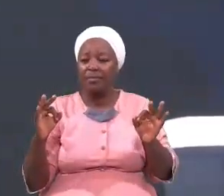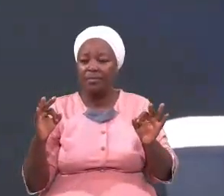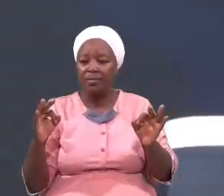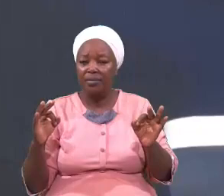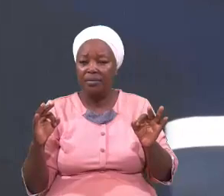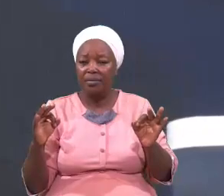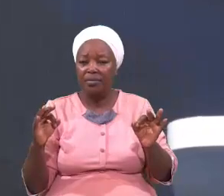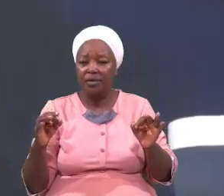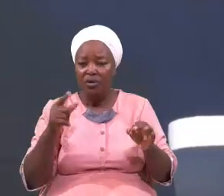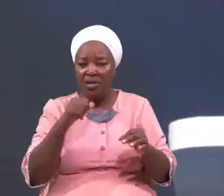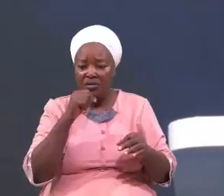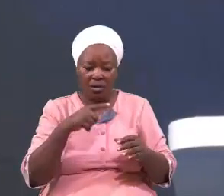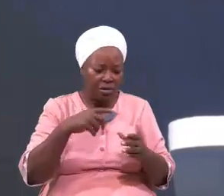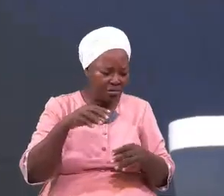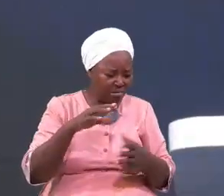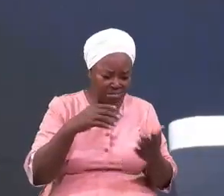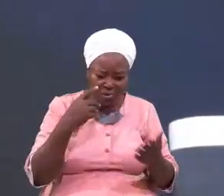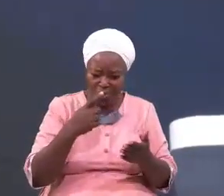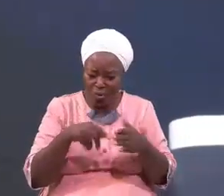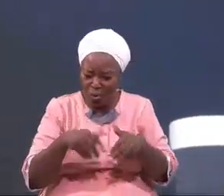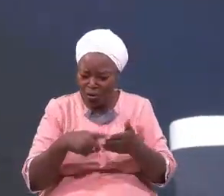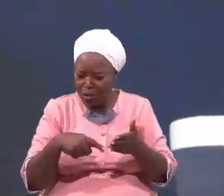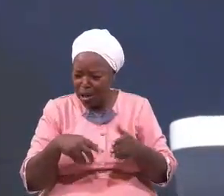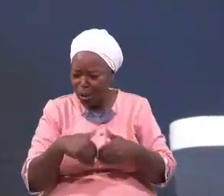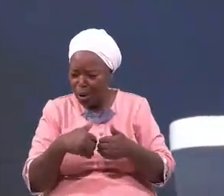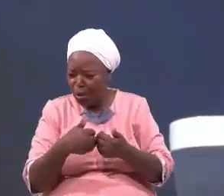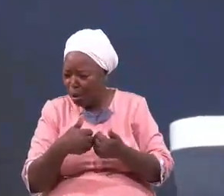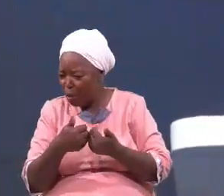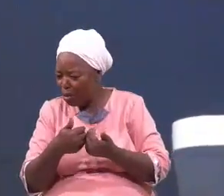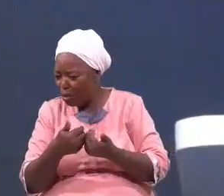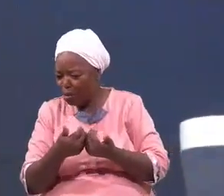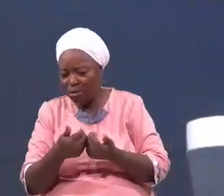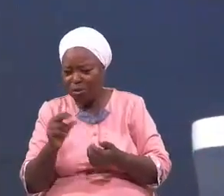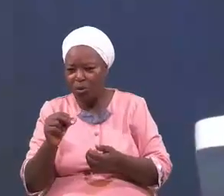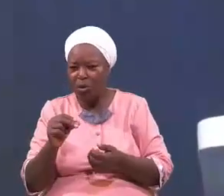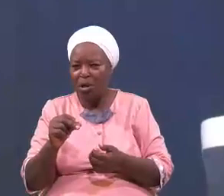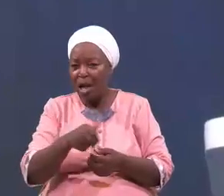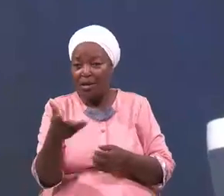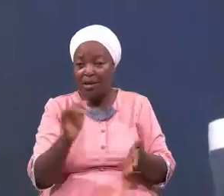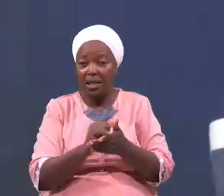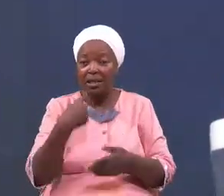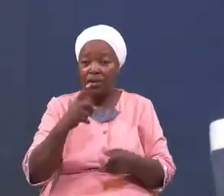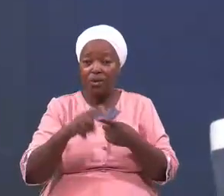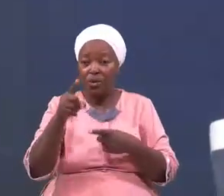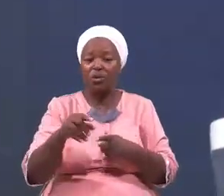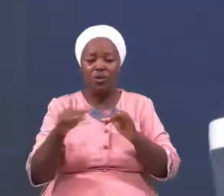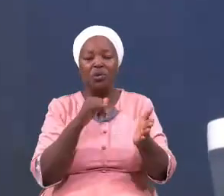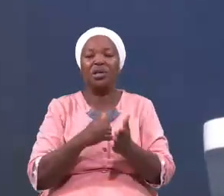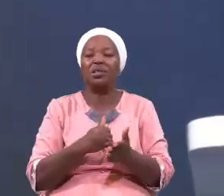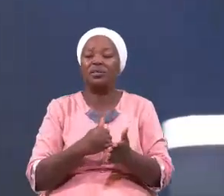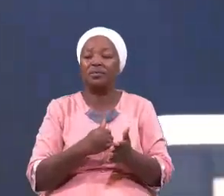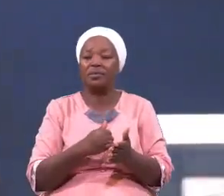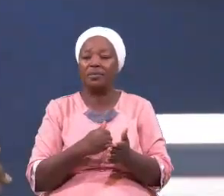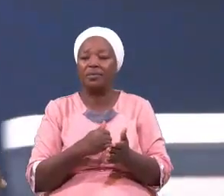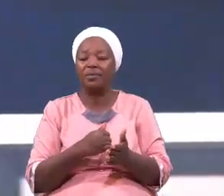You are not looking around and saying, how will I be free? Whatsoever he says unto you, do it.